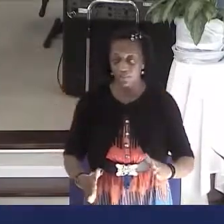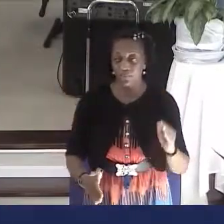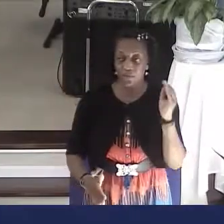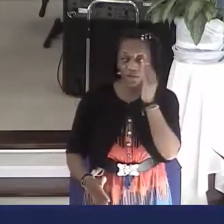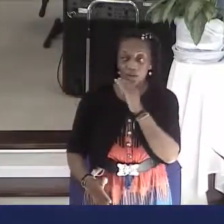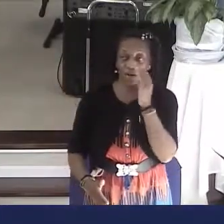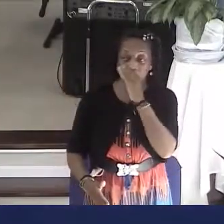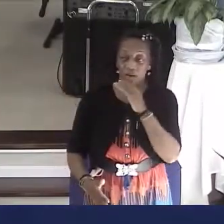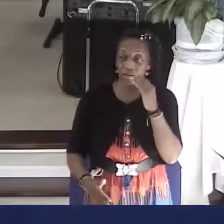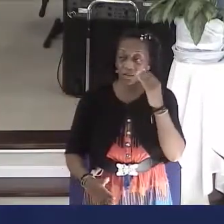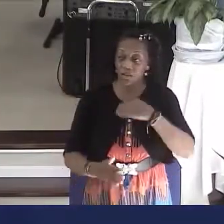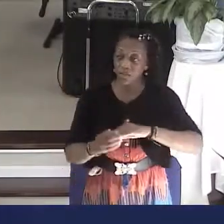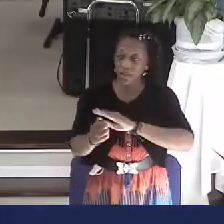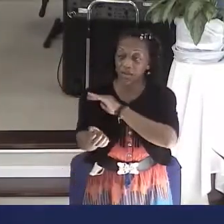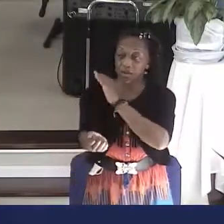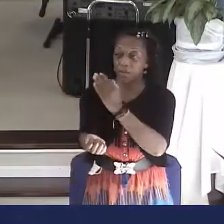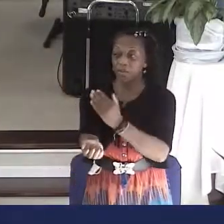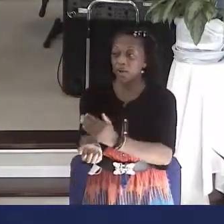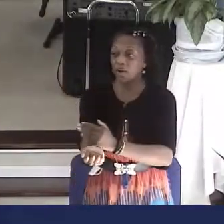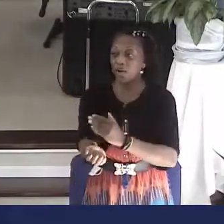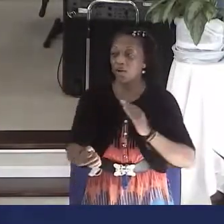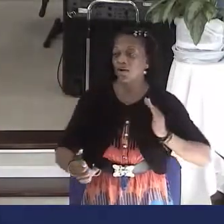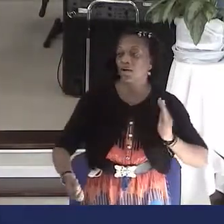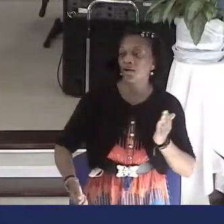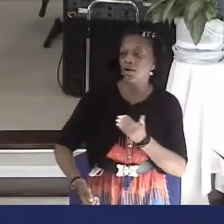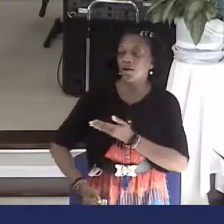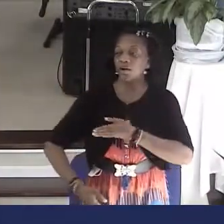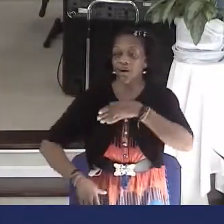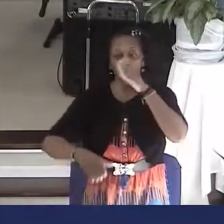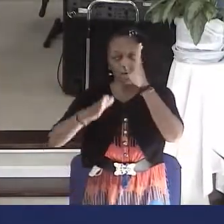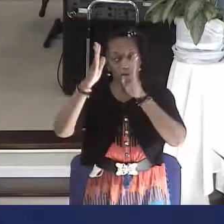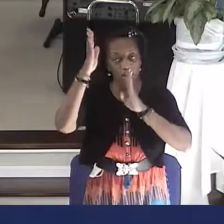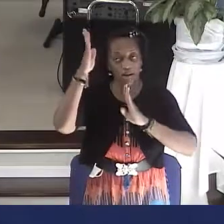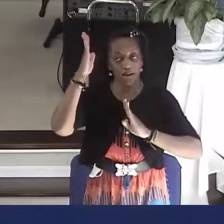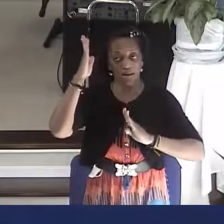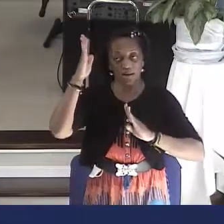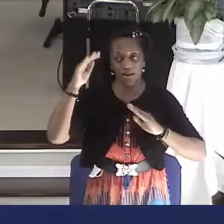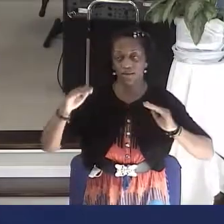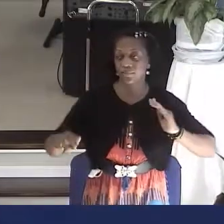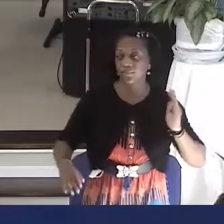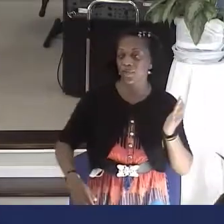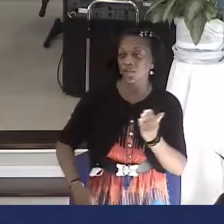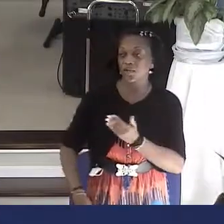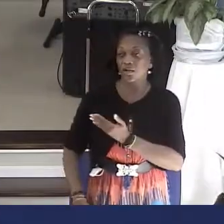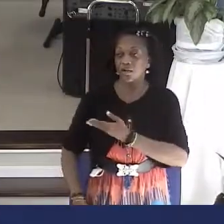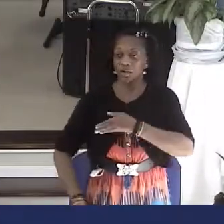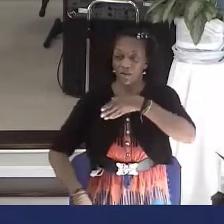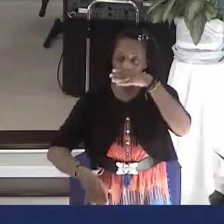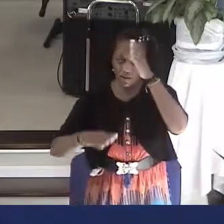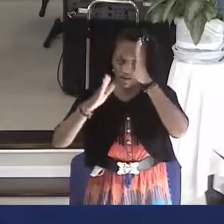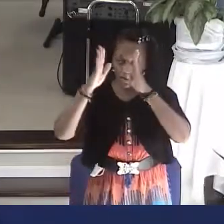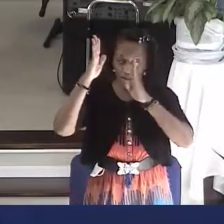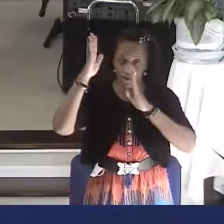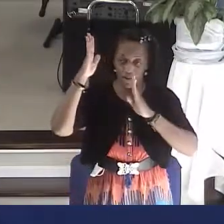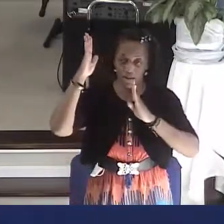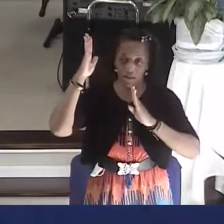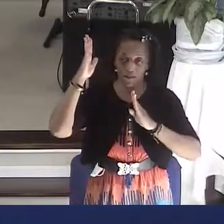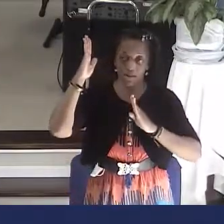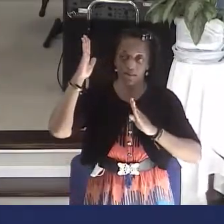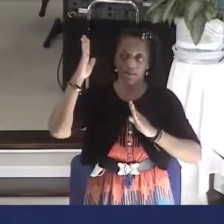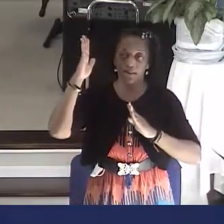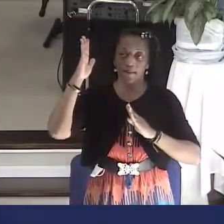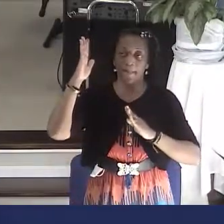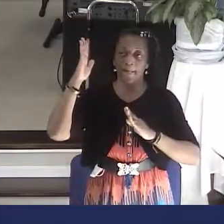in power, our God. Our God. Our God.